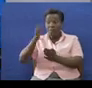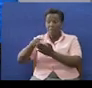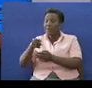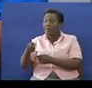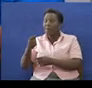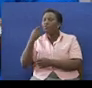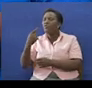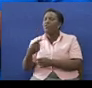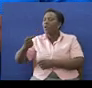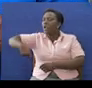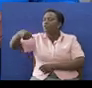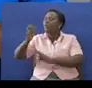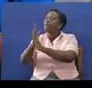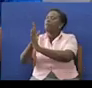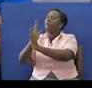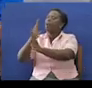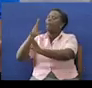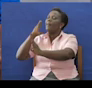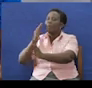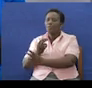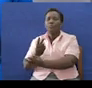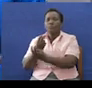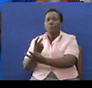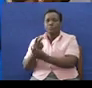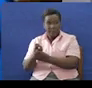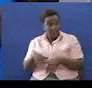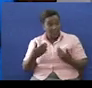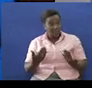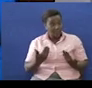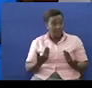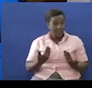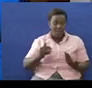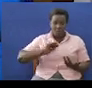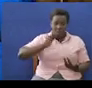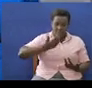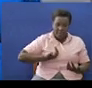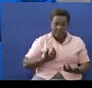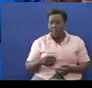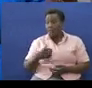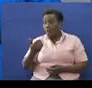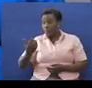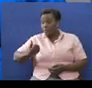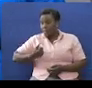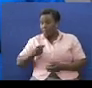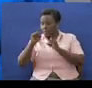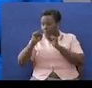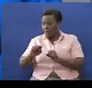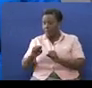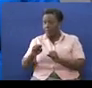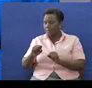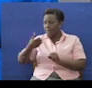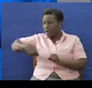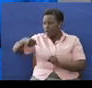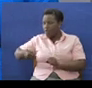Spellings here, queue. You go to fetch water and you find a long of buckets waiting. Now, those girls